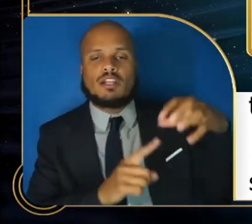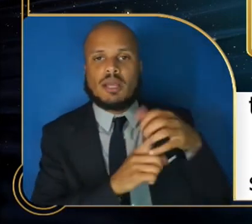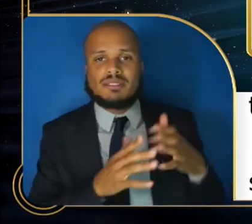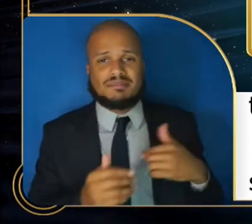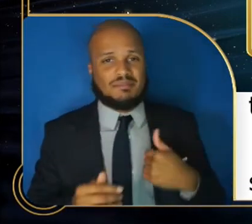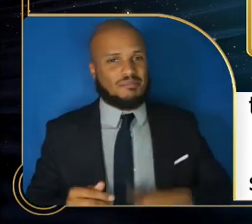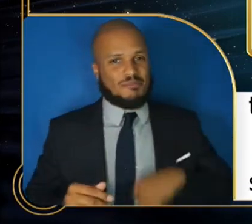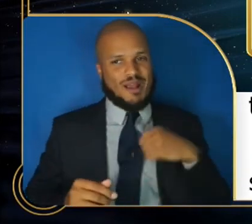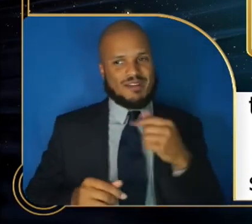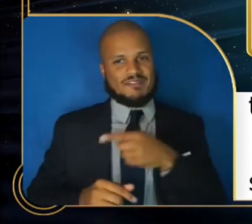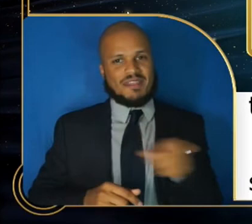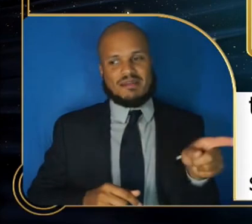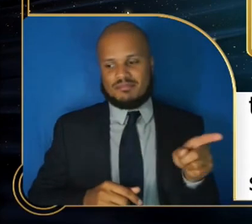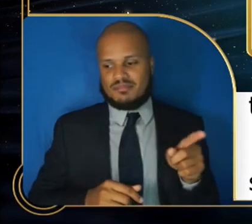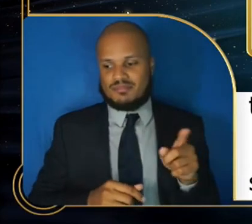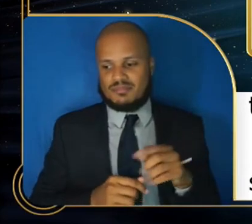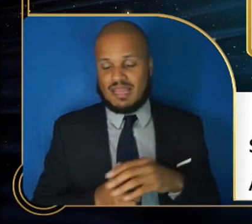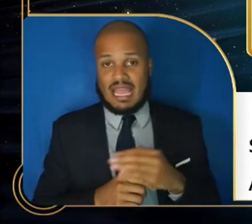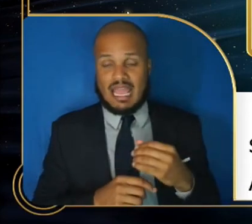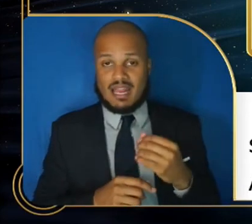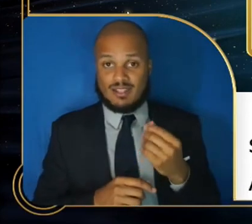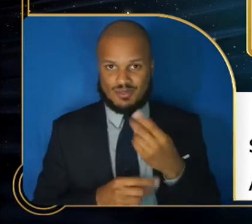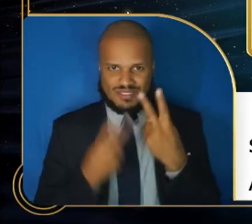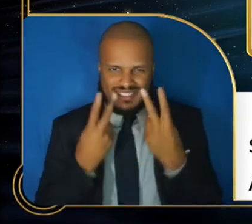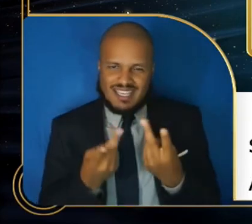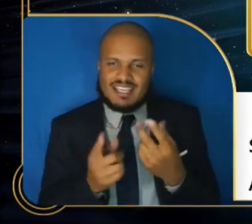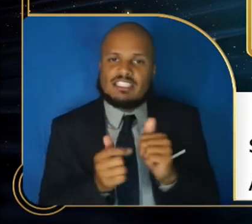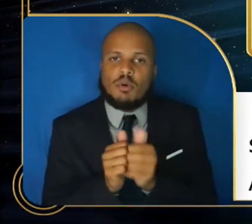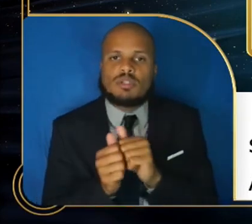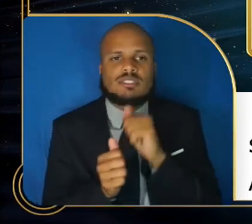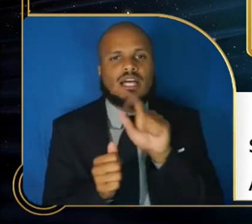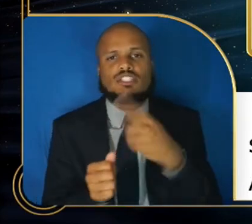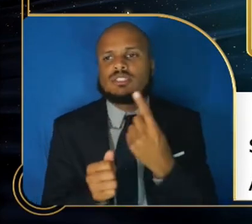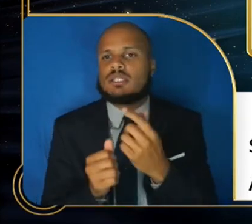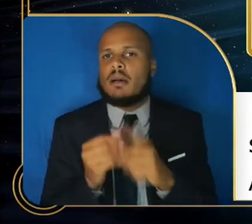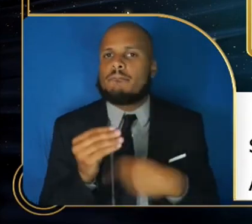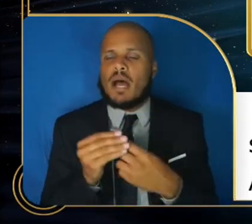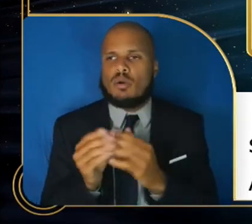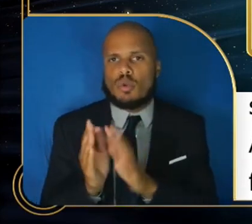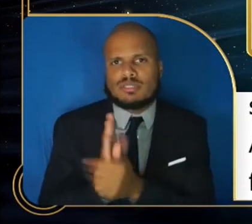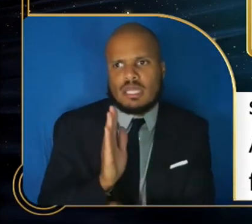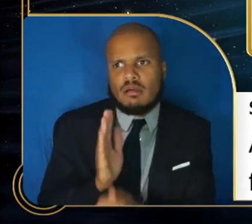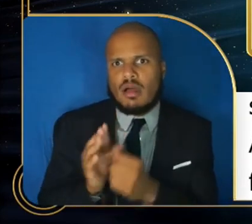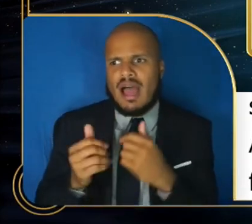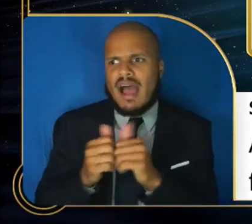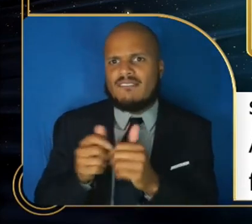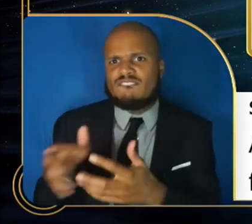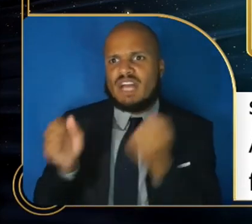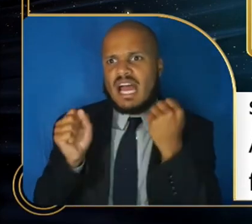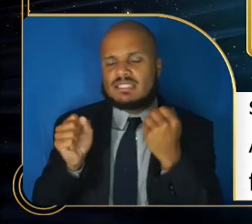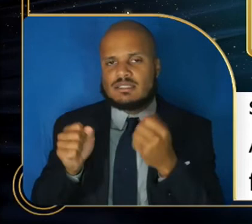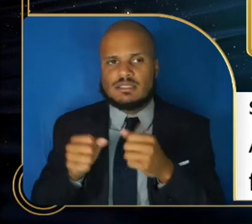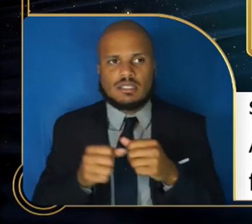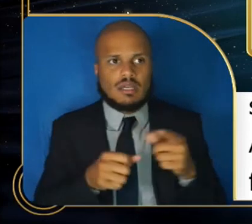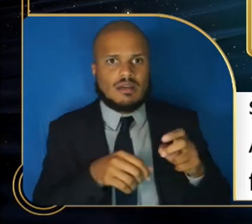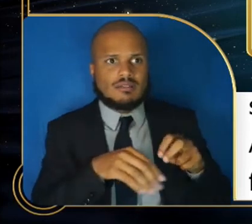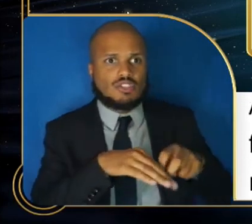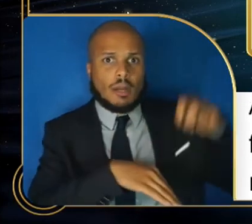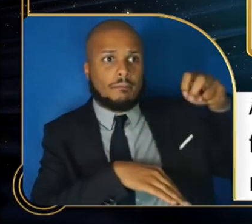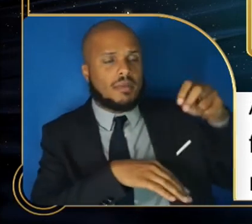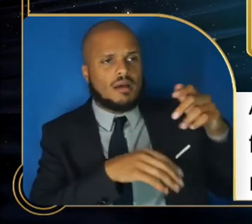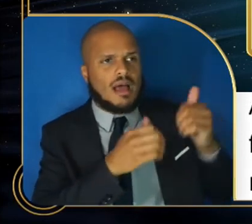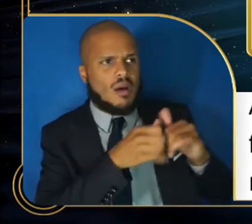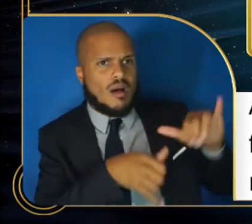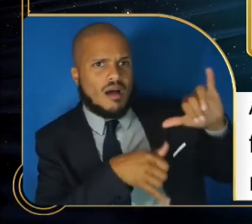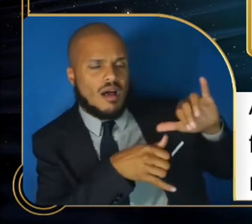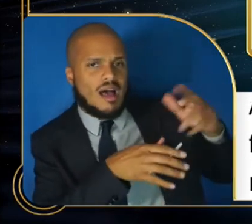them. And as you can see, sports isn't only about how fast you run, how high you can jump, or how many medals you win. It's participating in